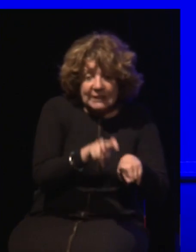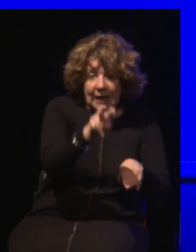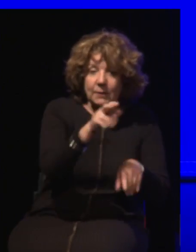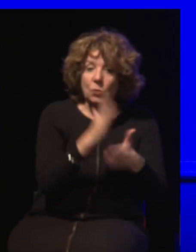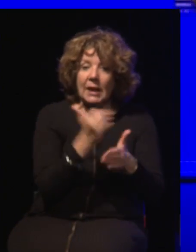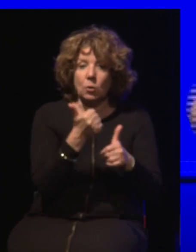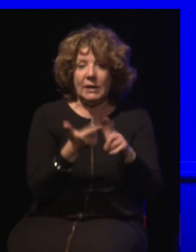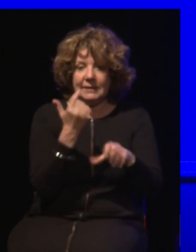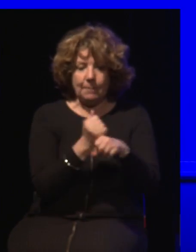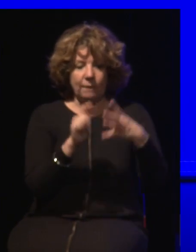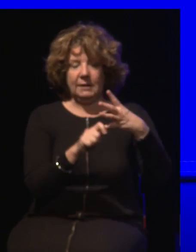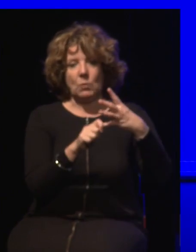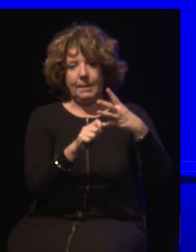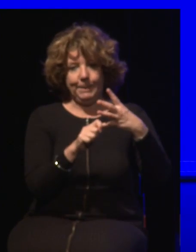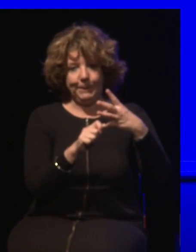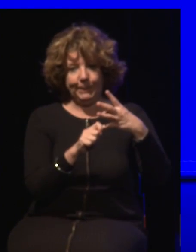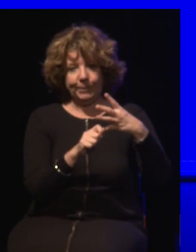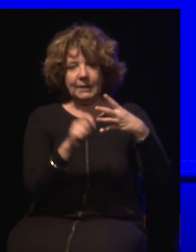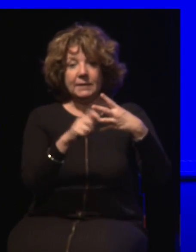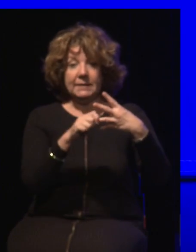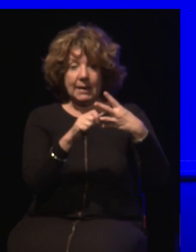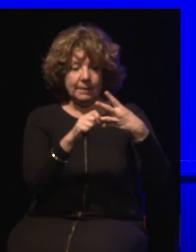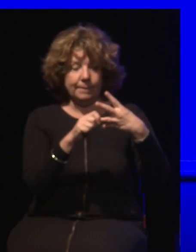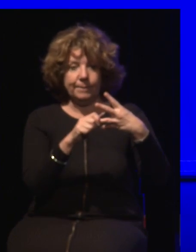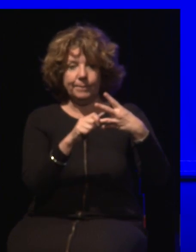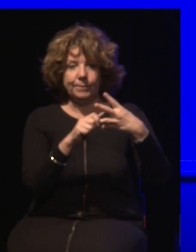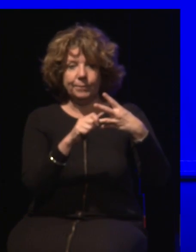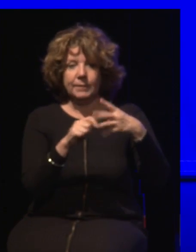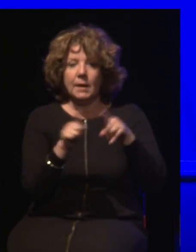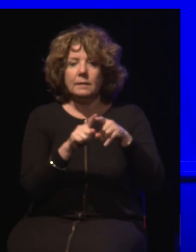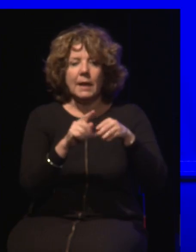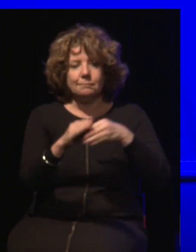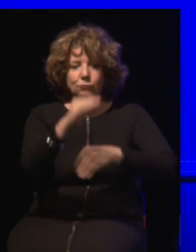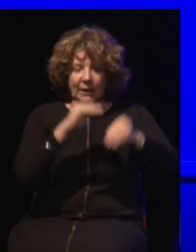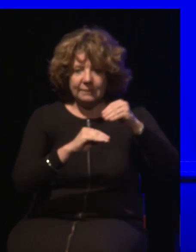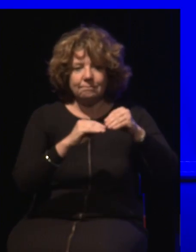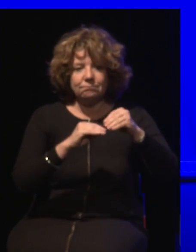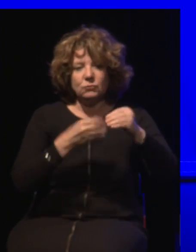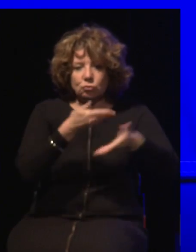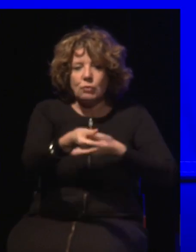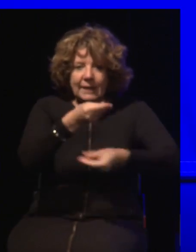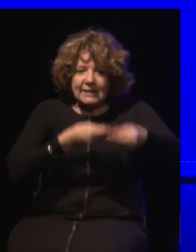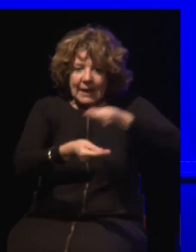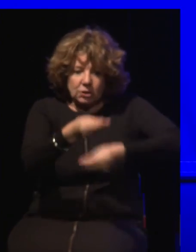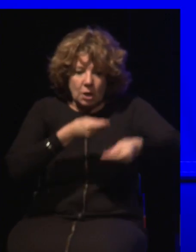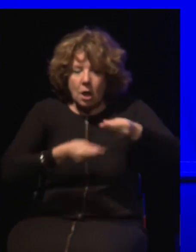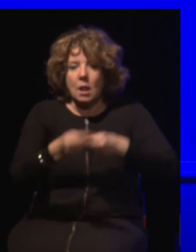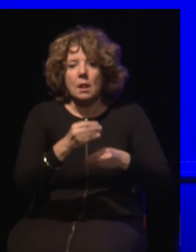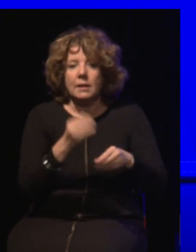Second order, transactional gamification, is about encouraging task completion by individuals with some interaction with